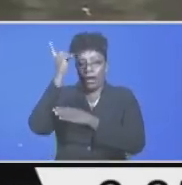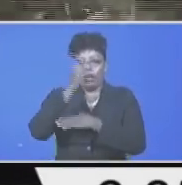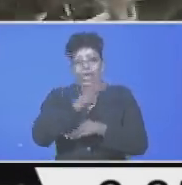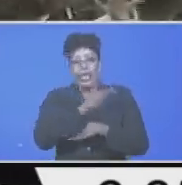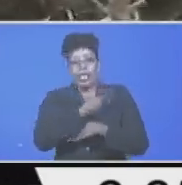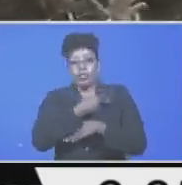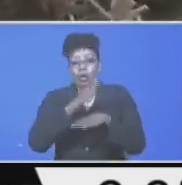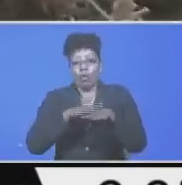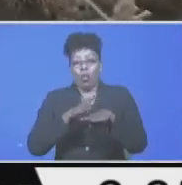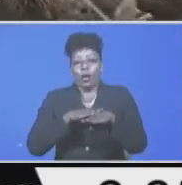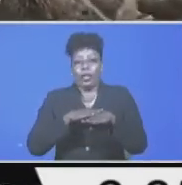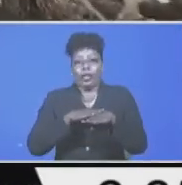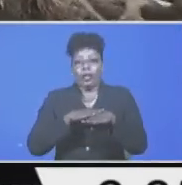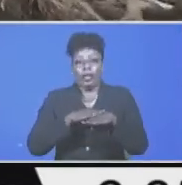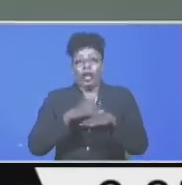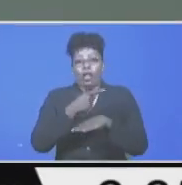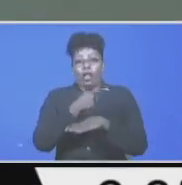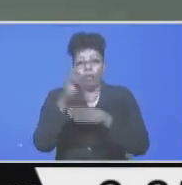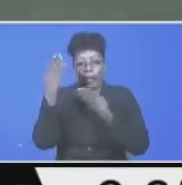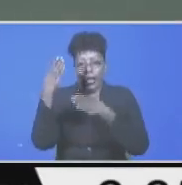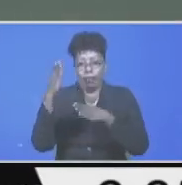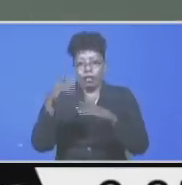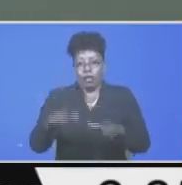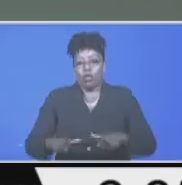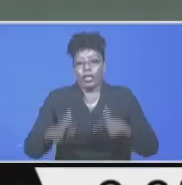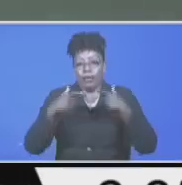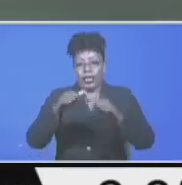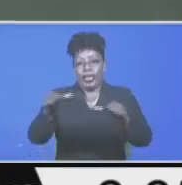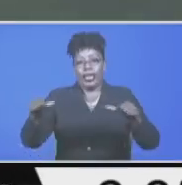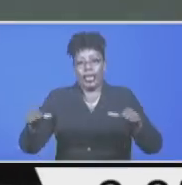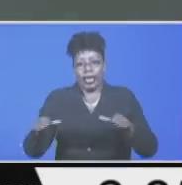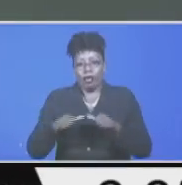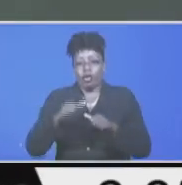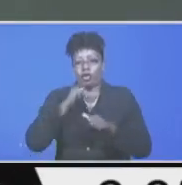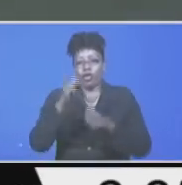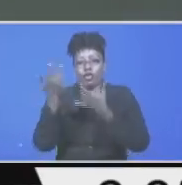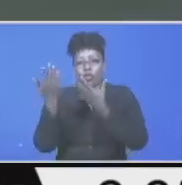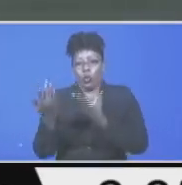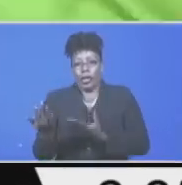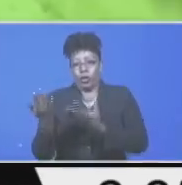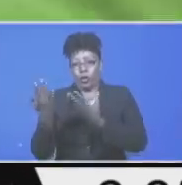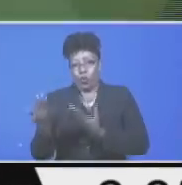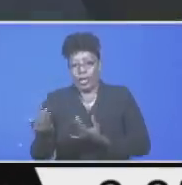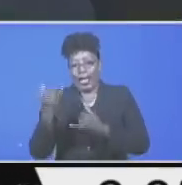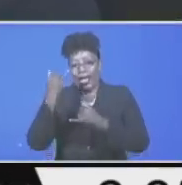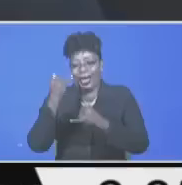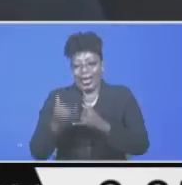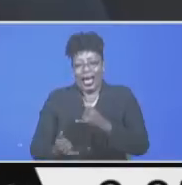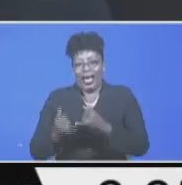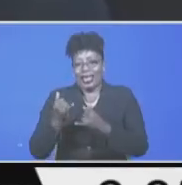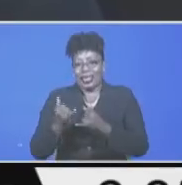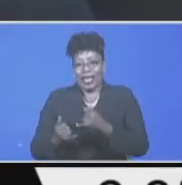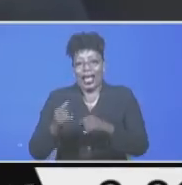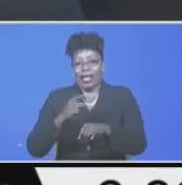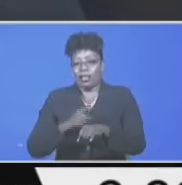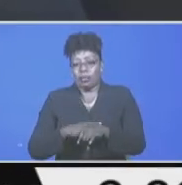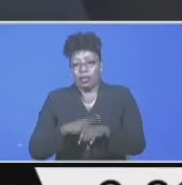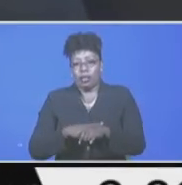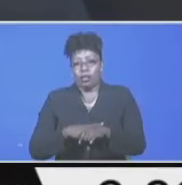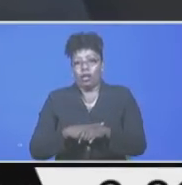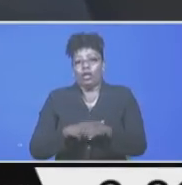warned Bahamians living in that area not to wait until the last minute to prepare. Our Consul General office